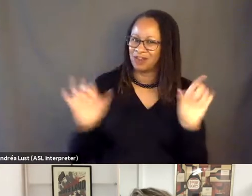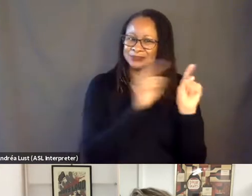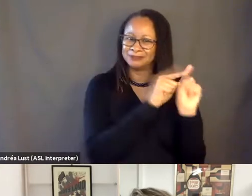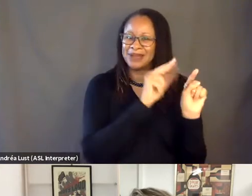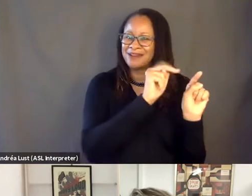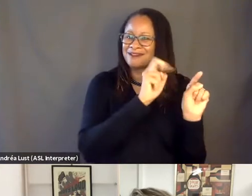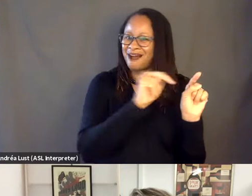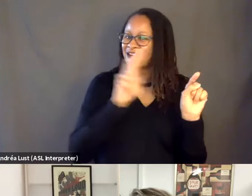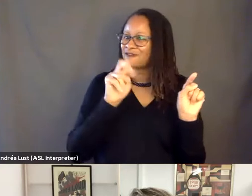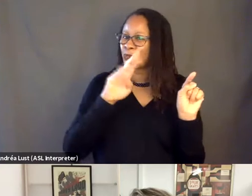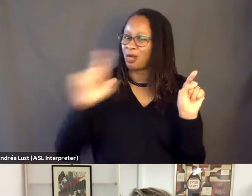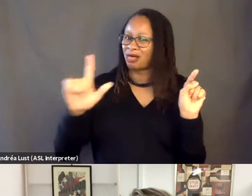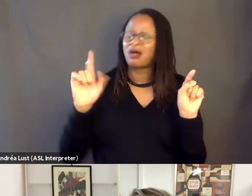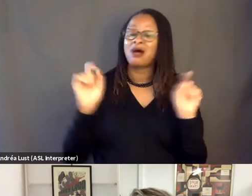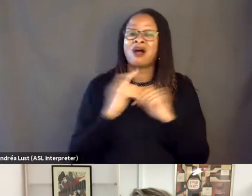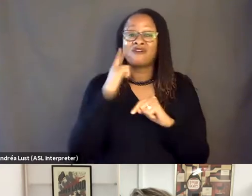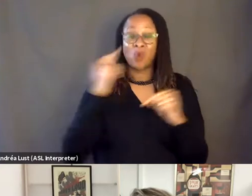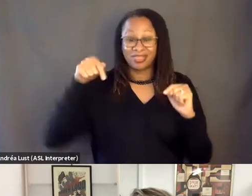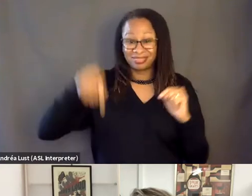But for the purposes of this